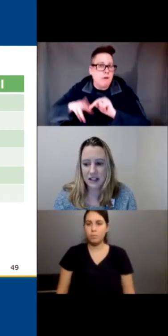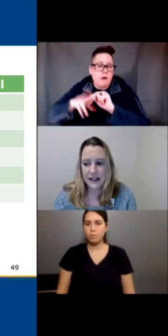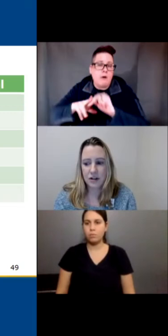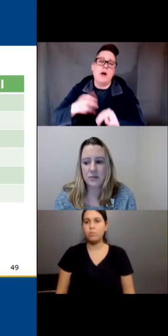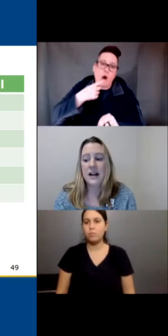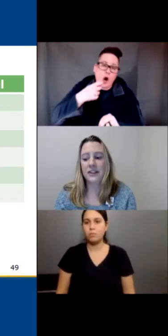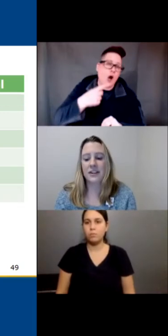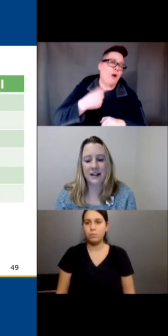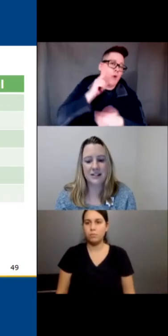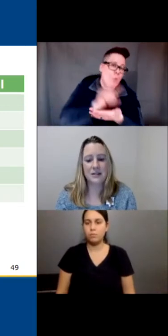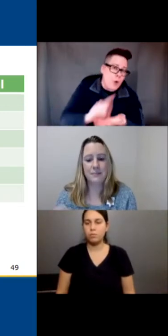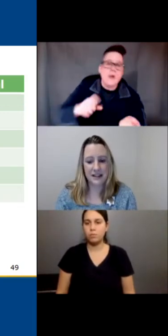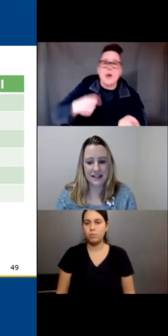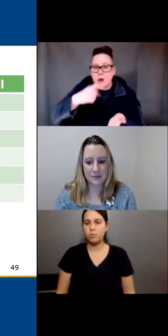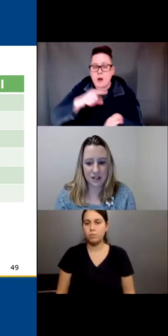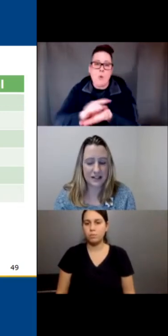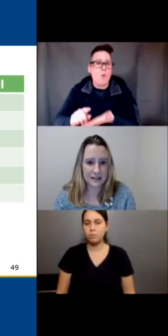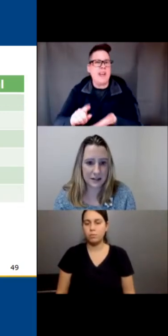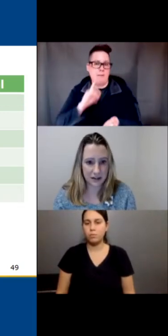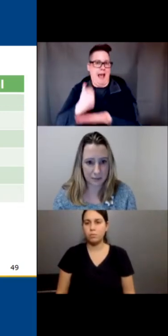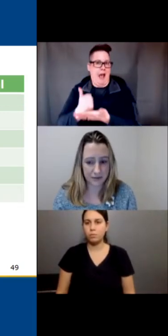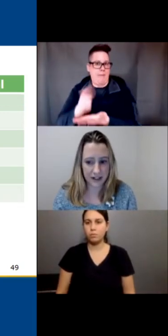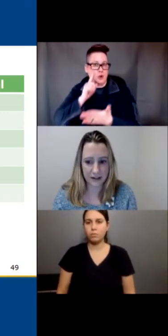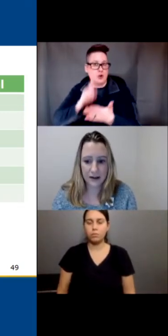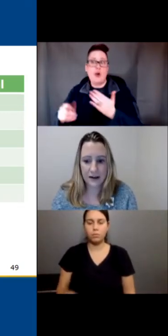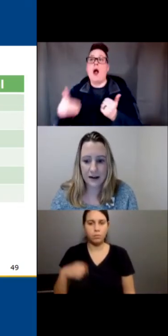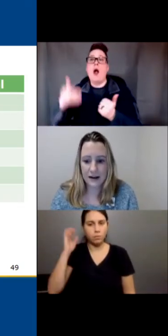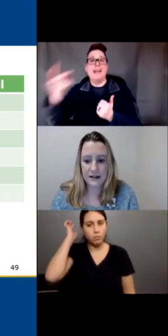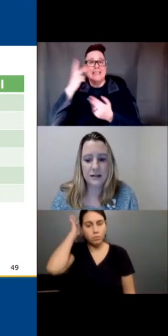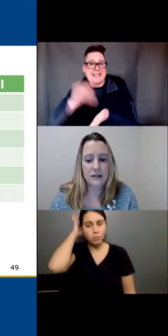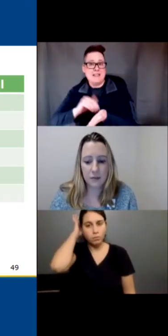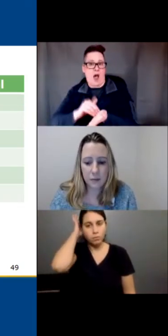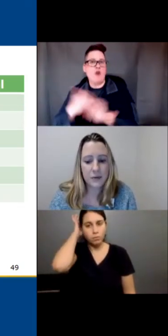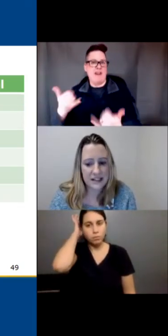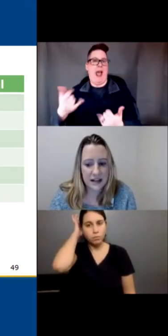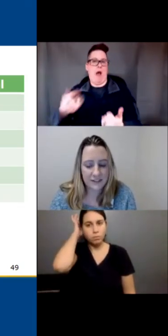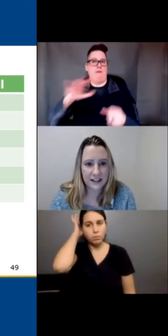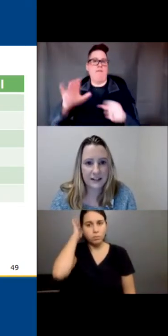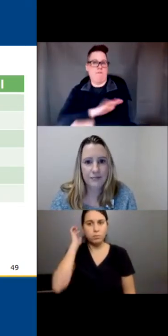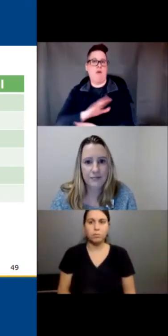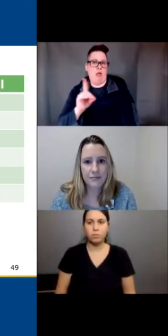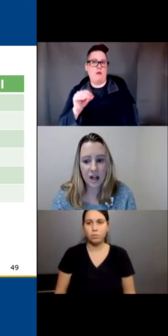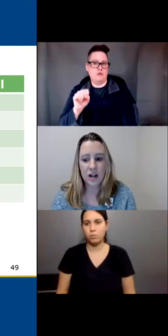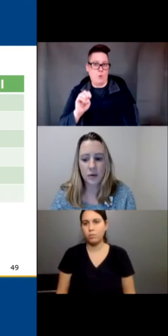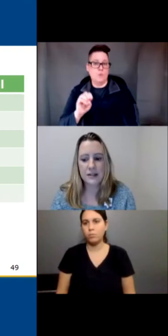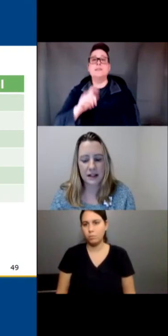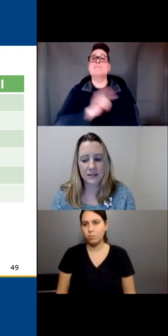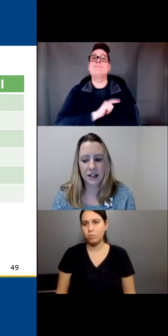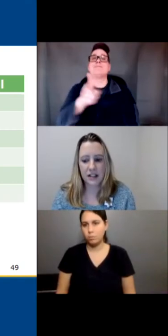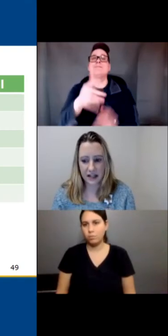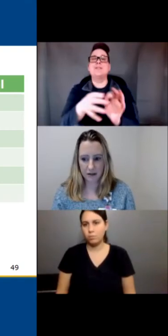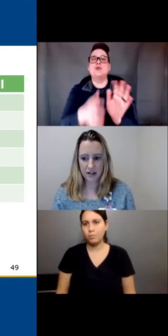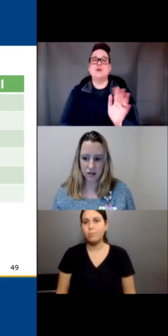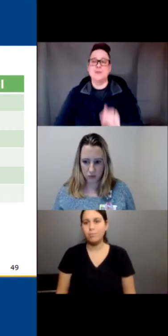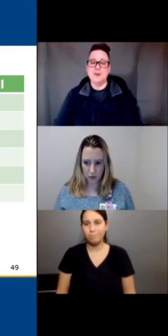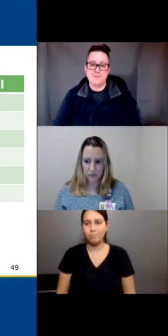which allowed her to be on the correct dose by the time she went to meet with the provider. What we see often, not always, but often